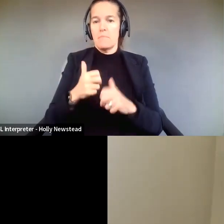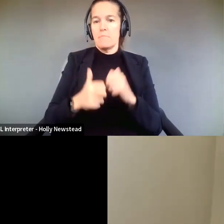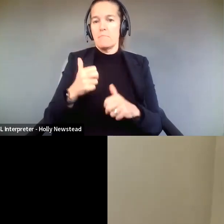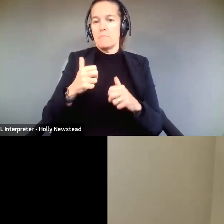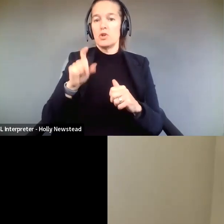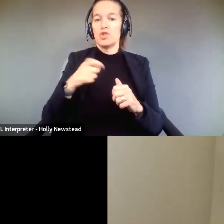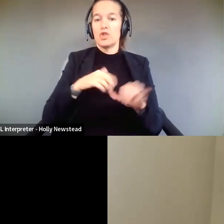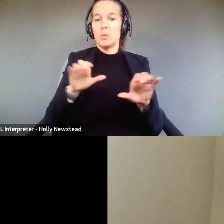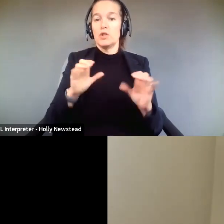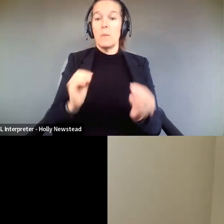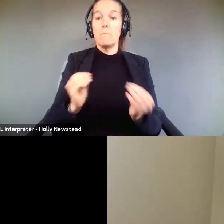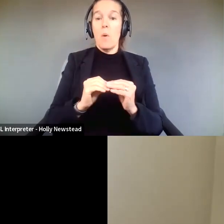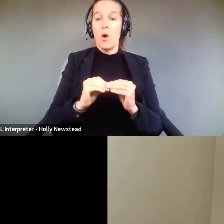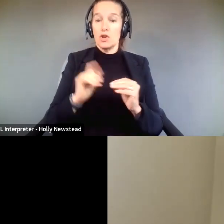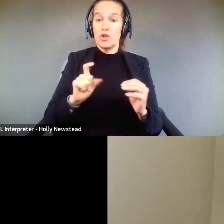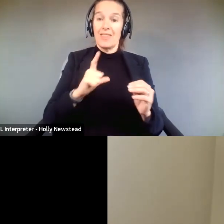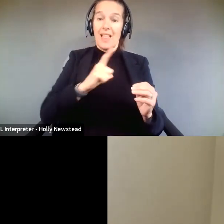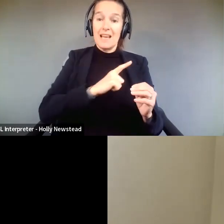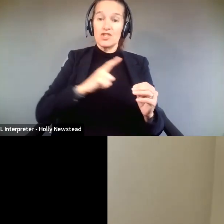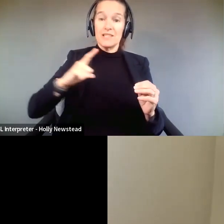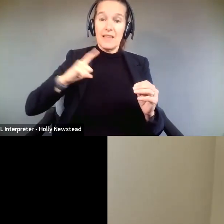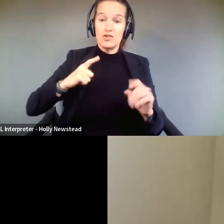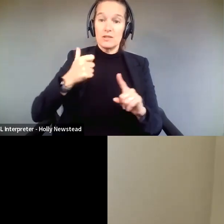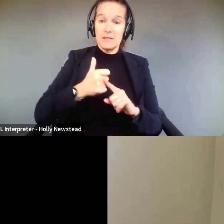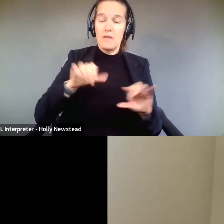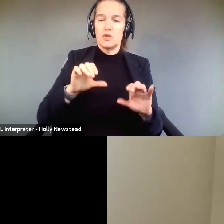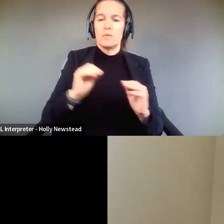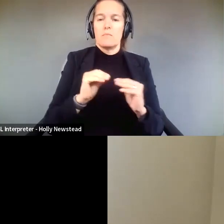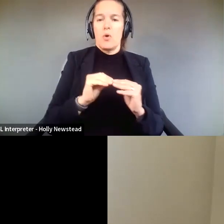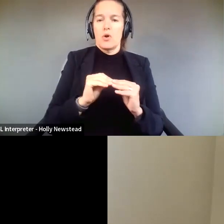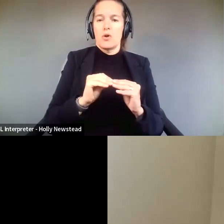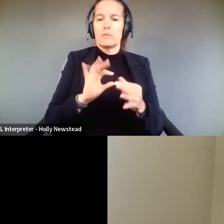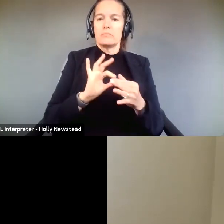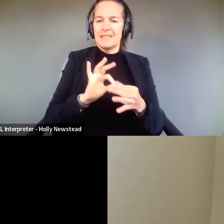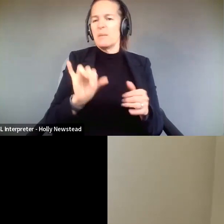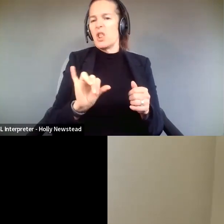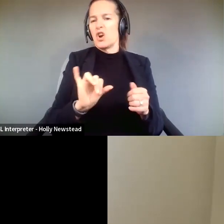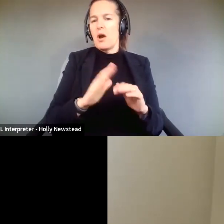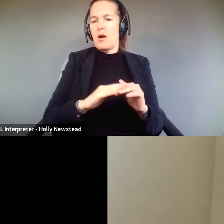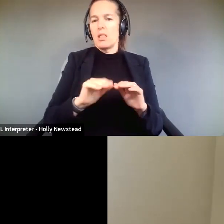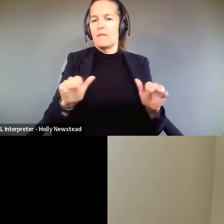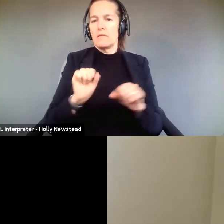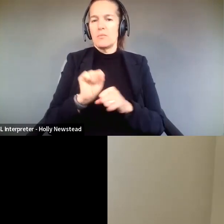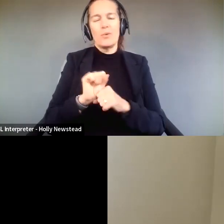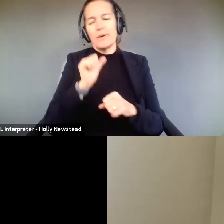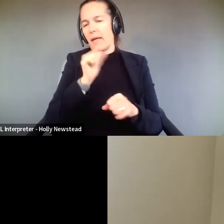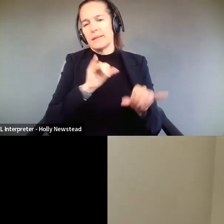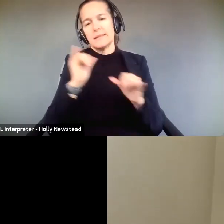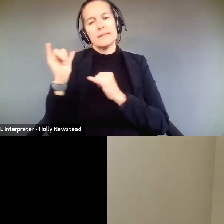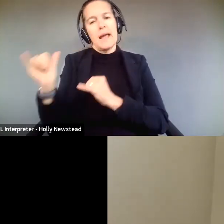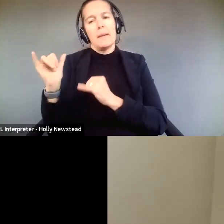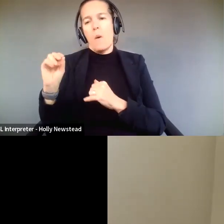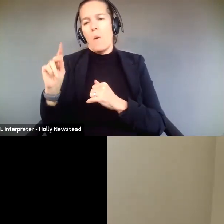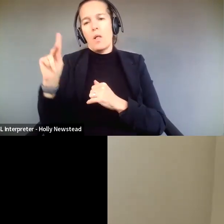do more? The legislature should do more. Similarly, on level of employment, I know we're not the same as Oklahoma, who